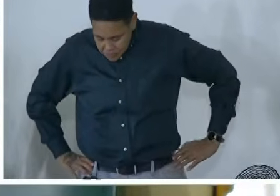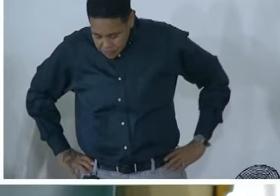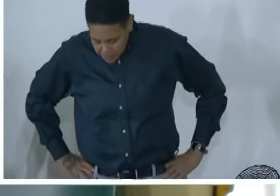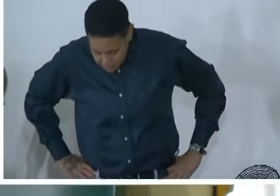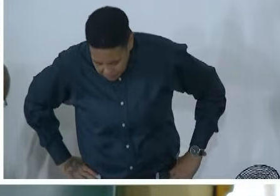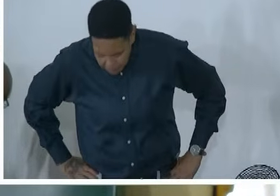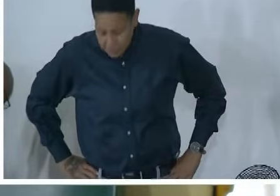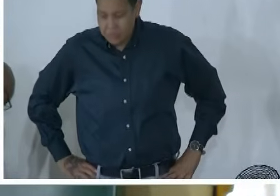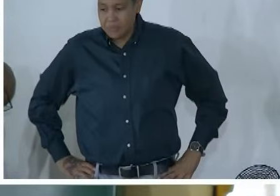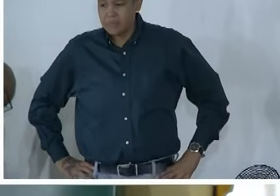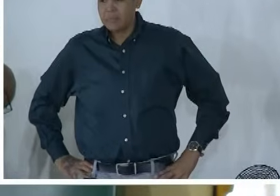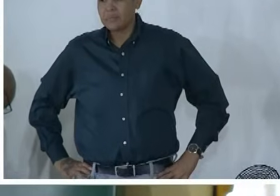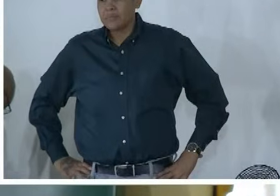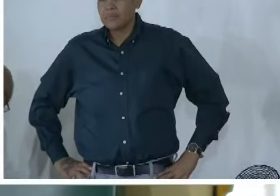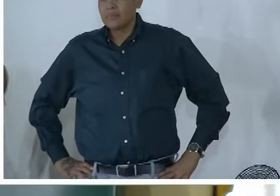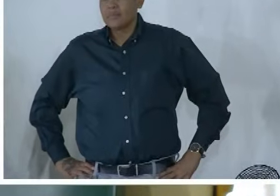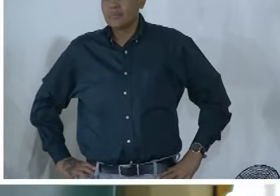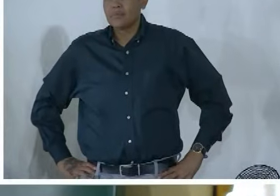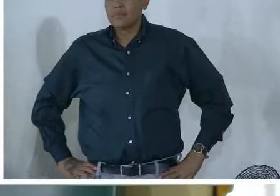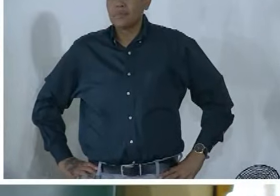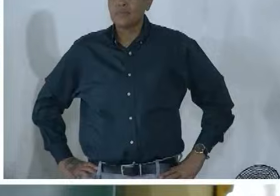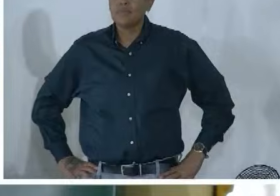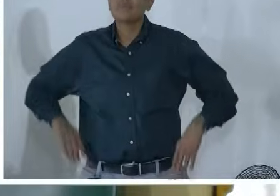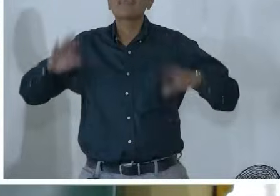Before the next, I will say that.